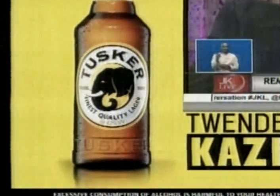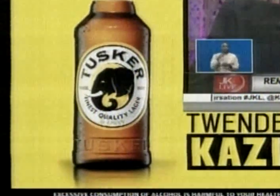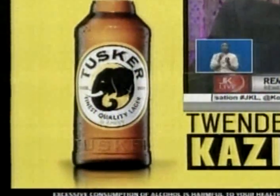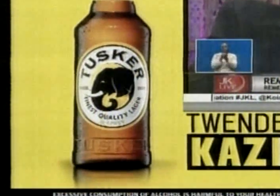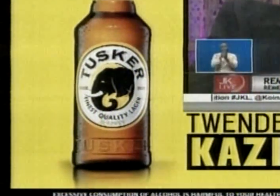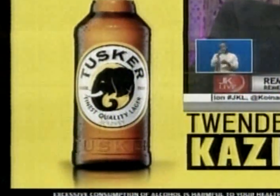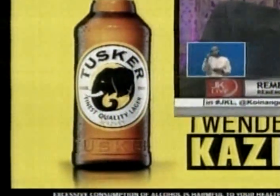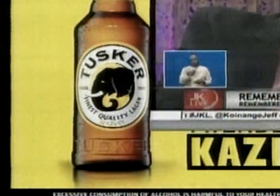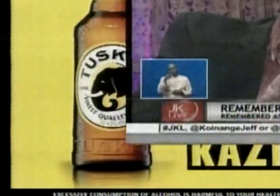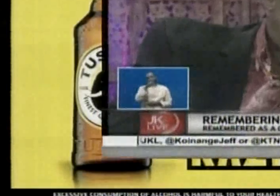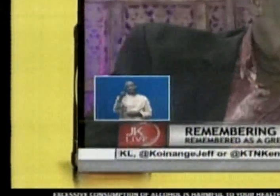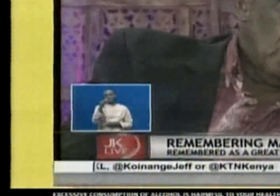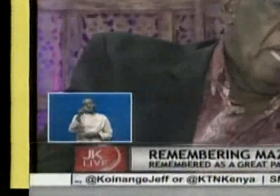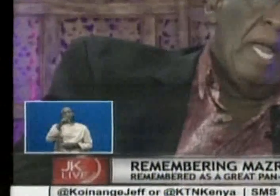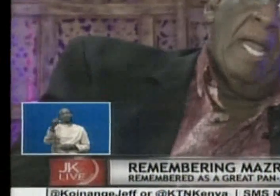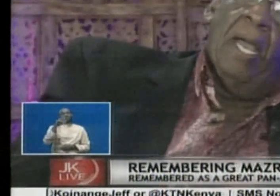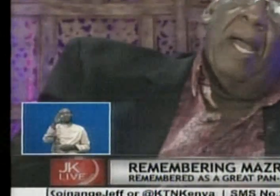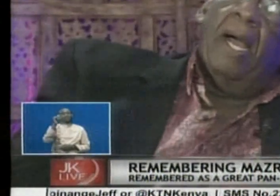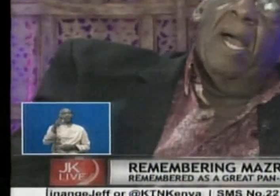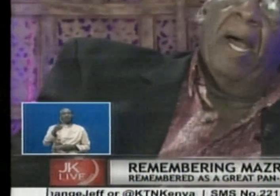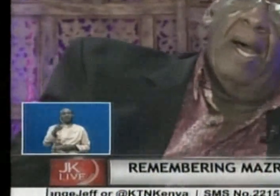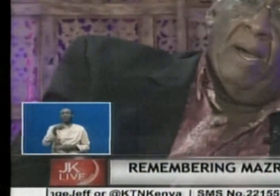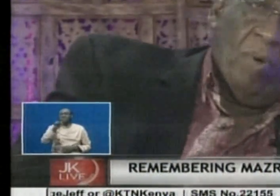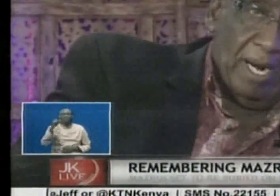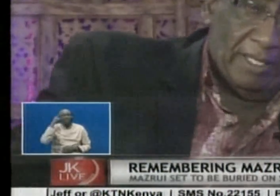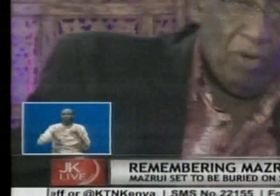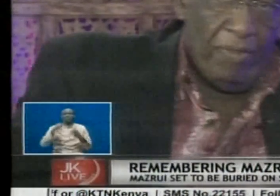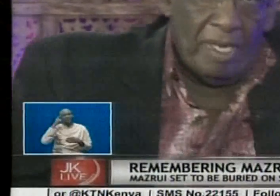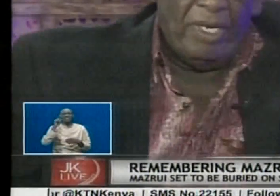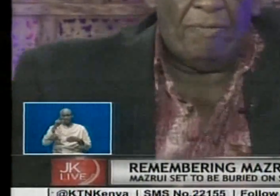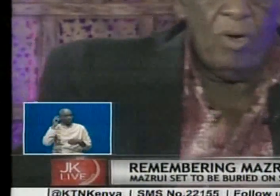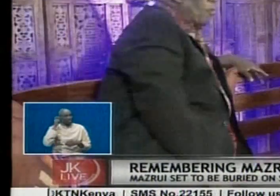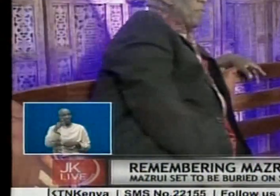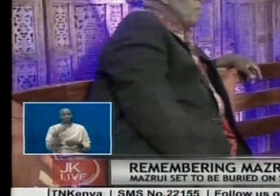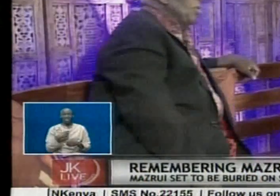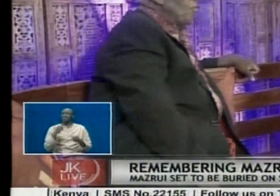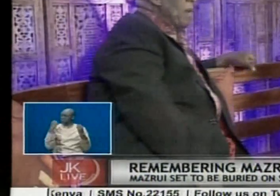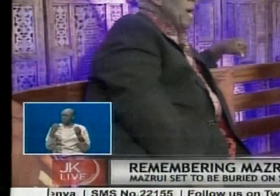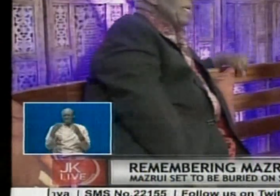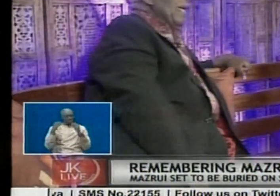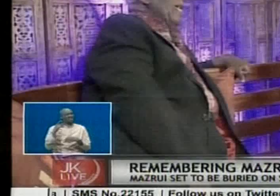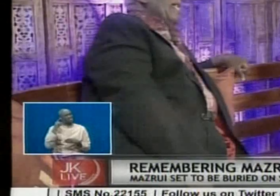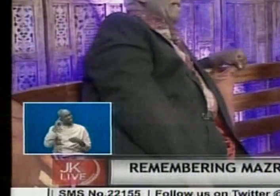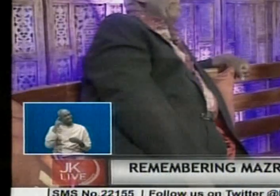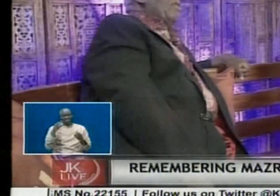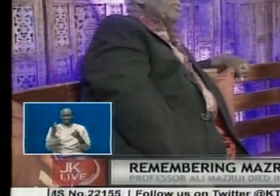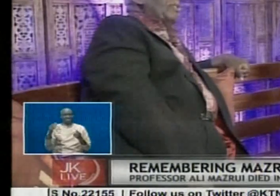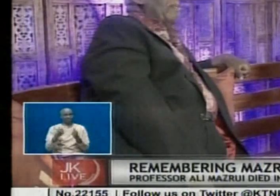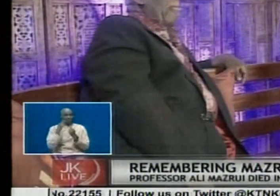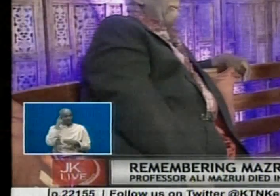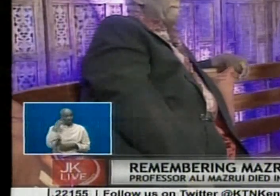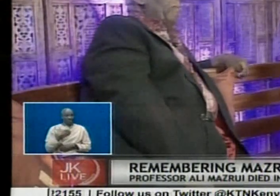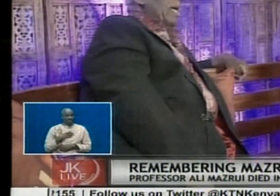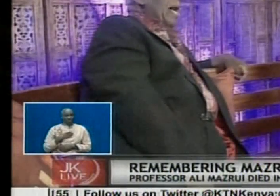to Zanzibar." Yeah. What went through your mind? Well, I tell you one thing, Jeff. A lot of things went through my mind.